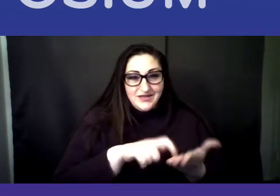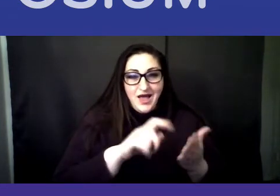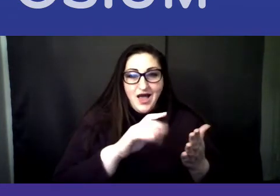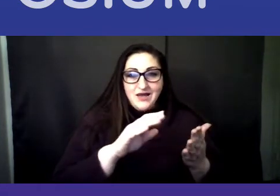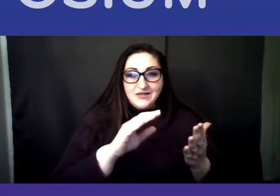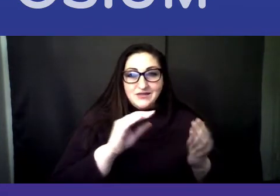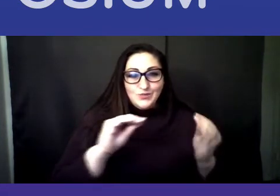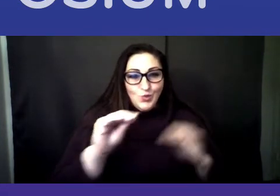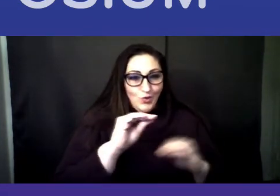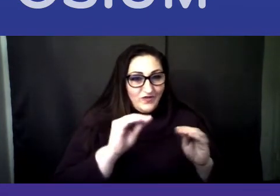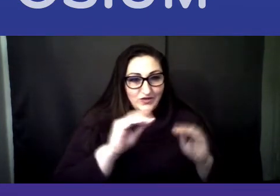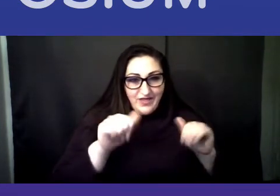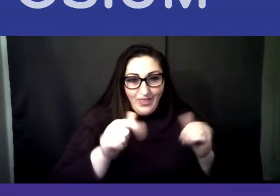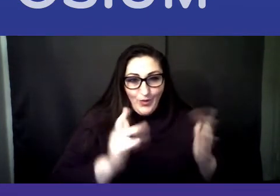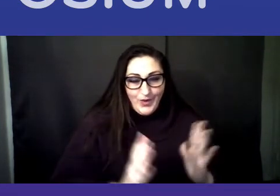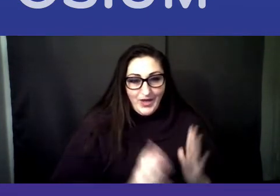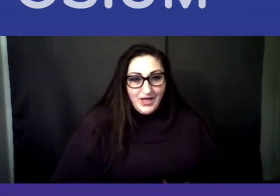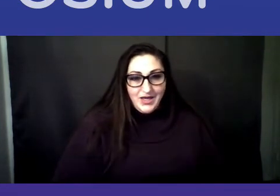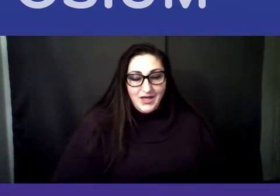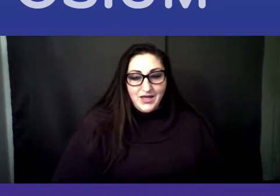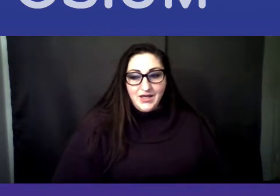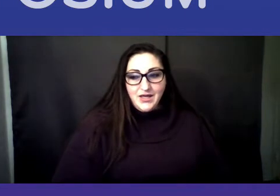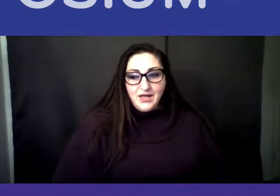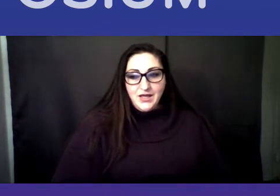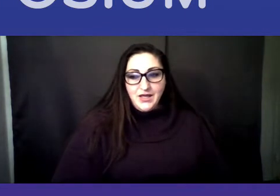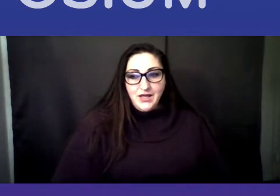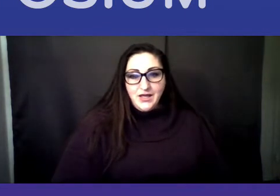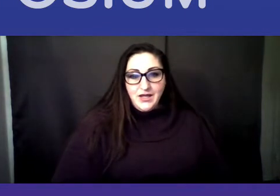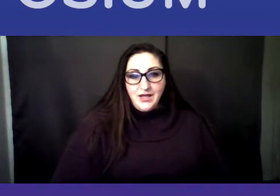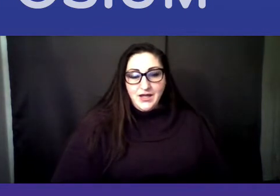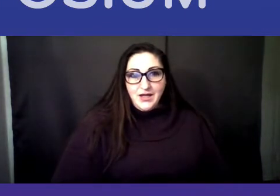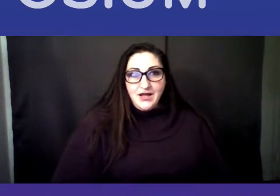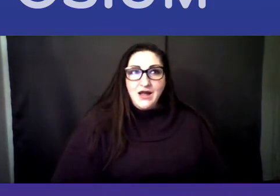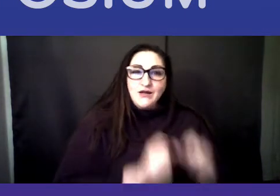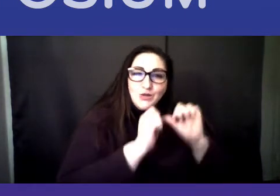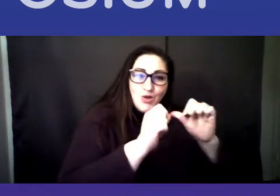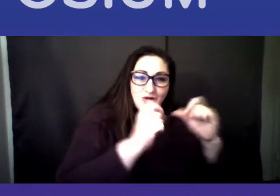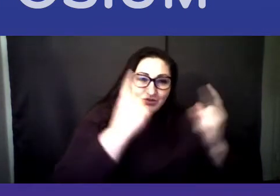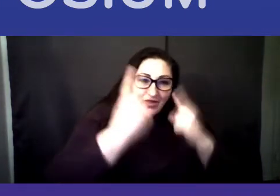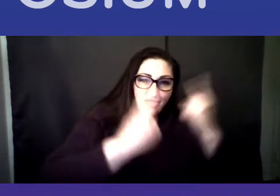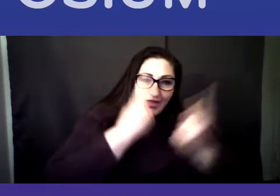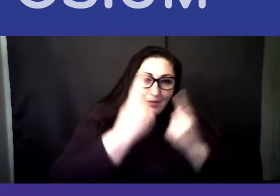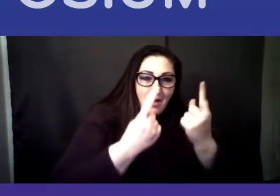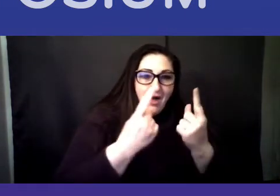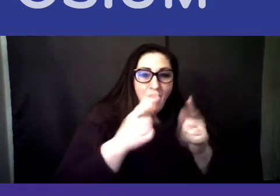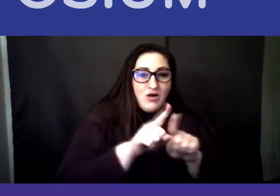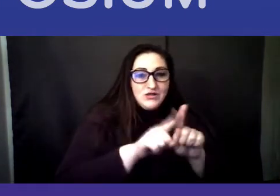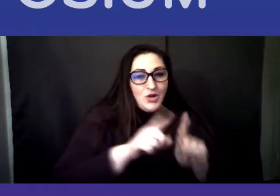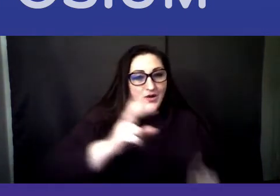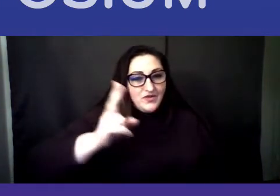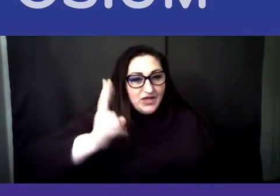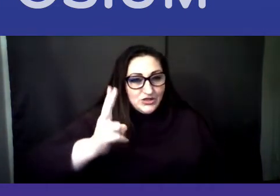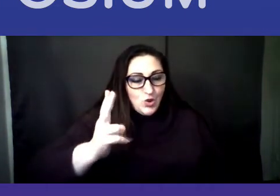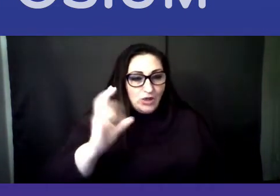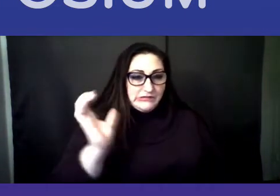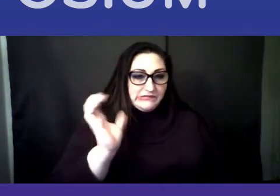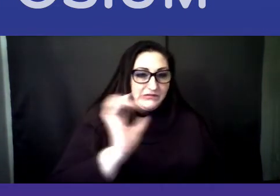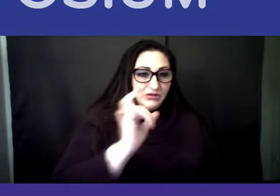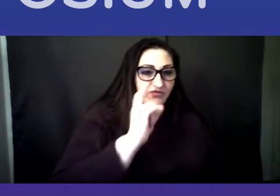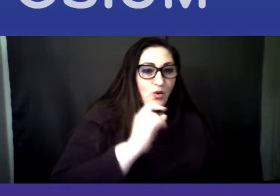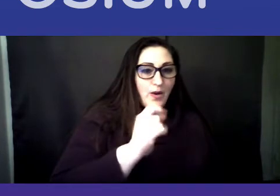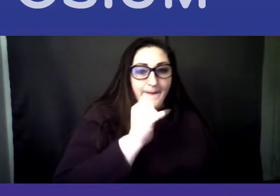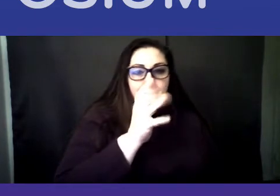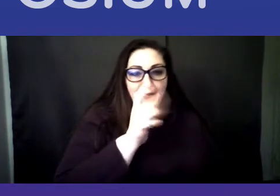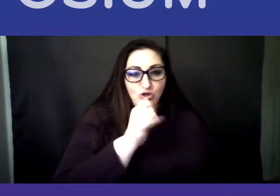And so I think continually thinking about, I was also thinking about the historical work and like in terms of In Search of Our Mother's Gardens and Alice